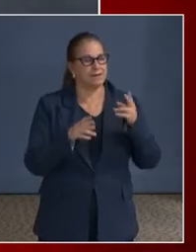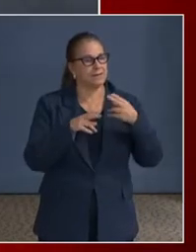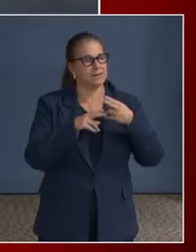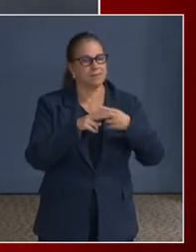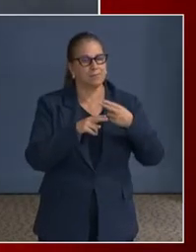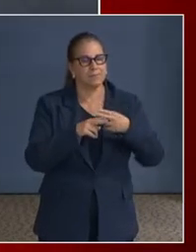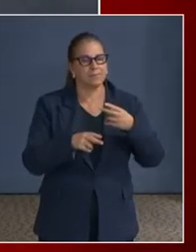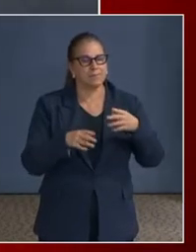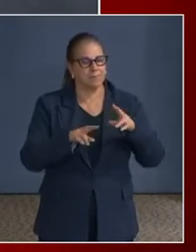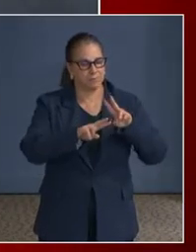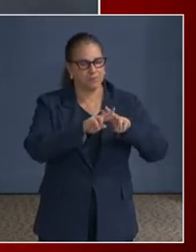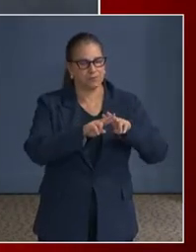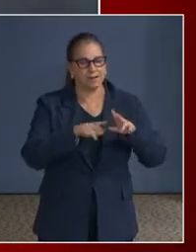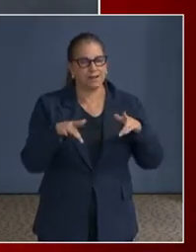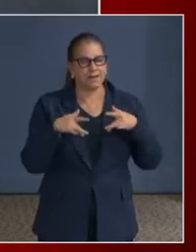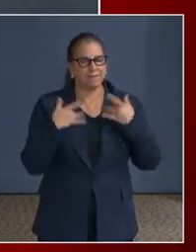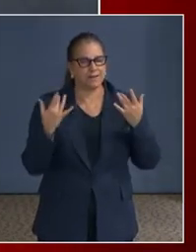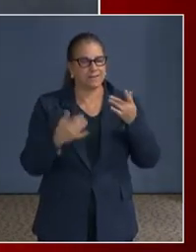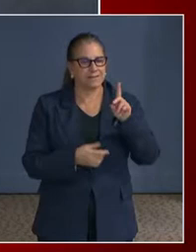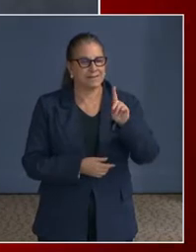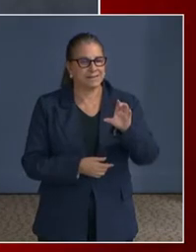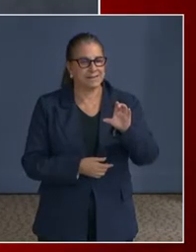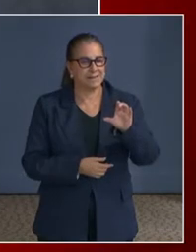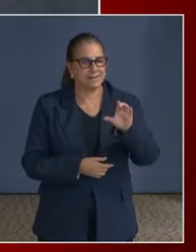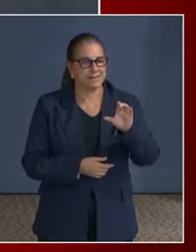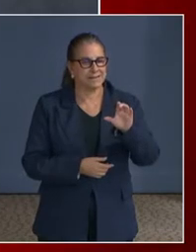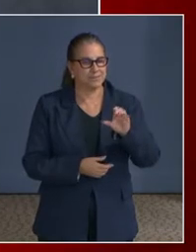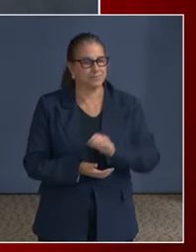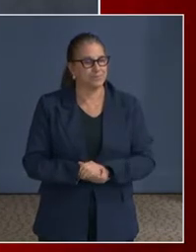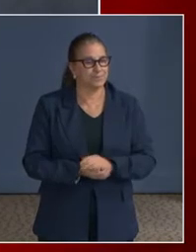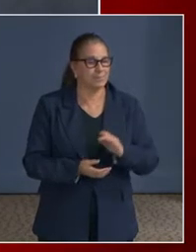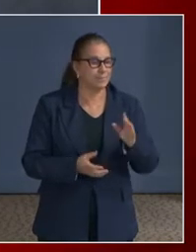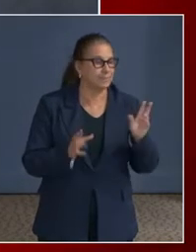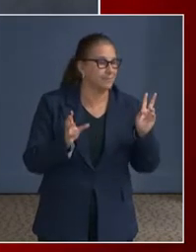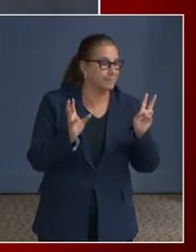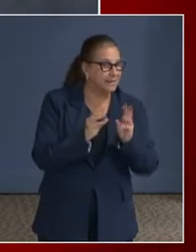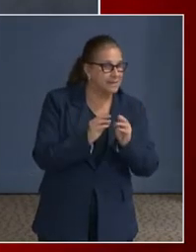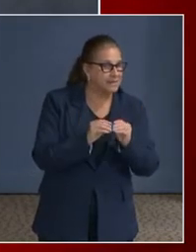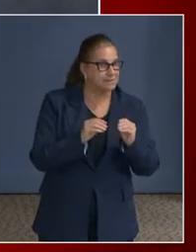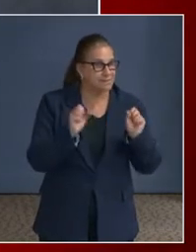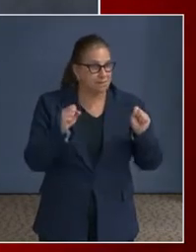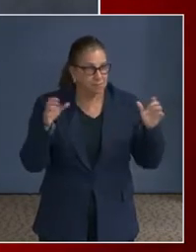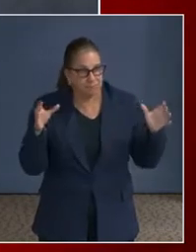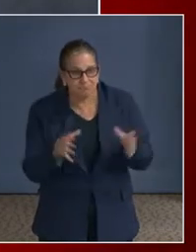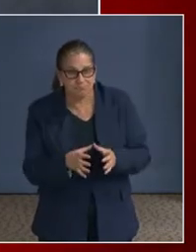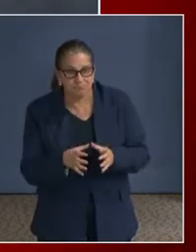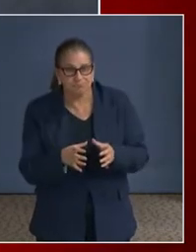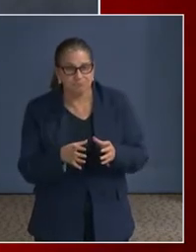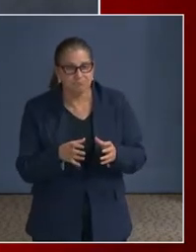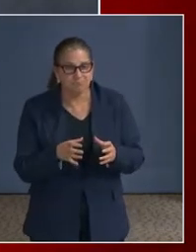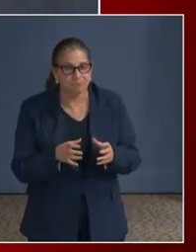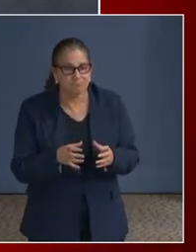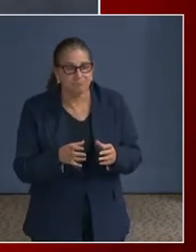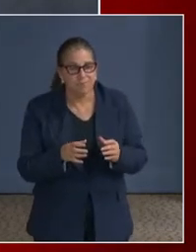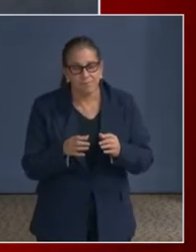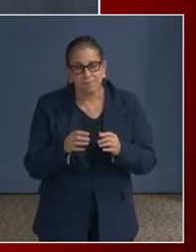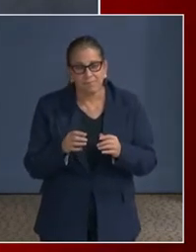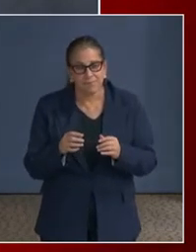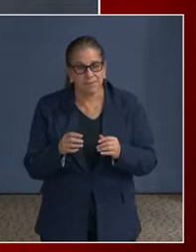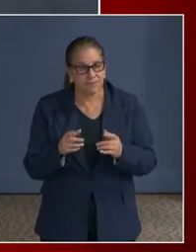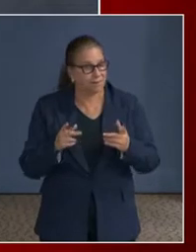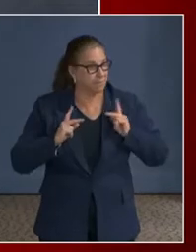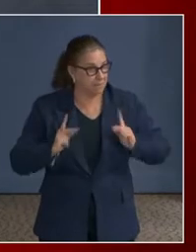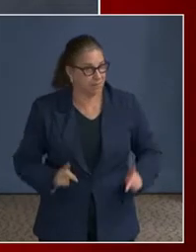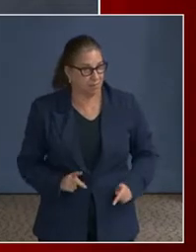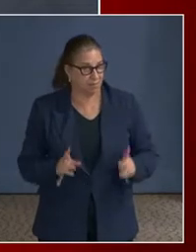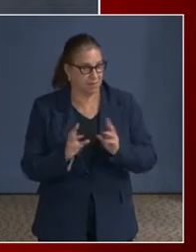present gatherings, meetings, conventions, once again, even though we can't do it in person. And so actually the Maternal